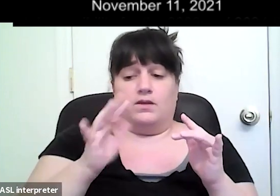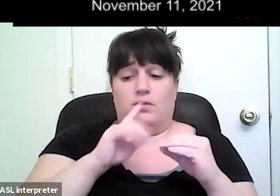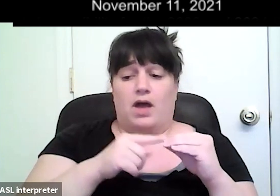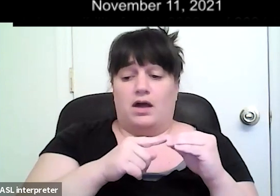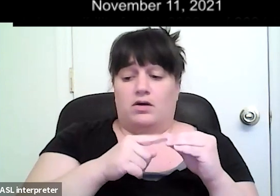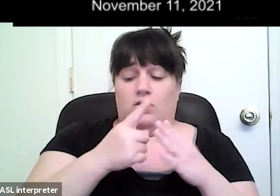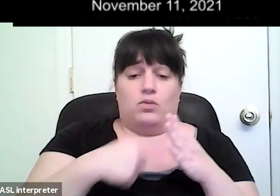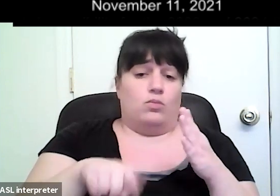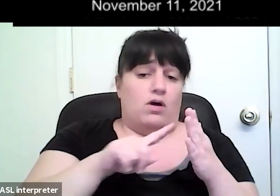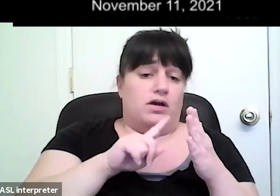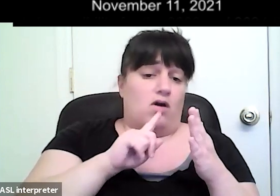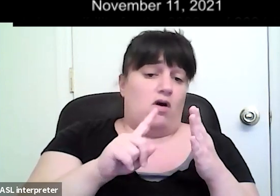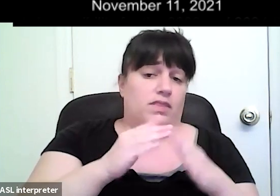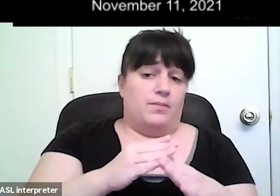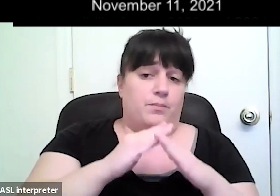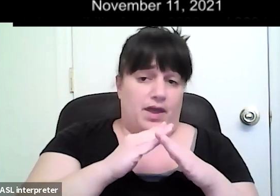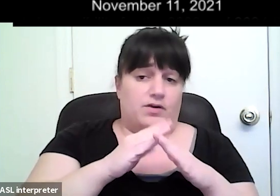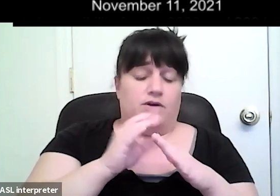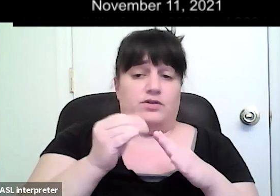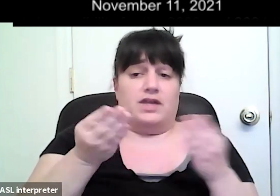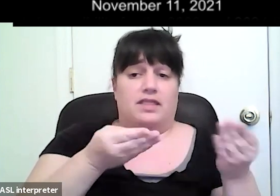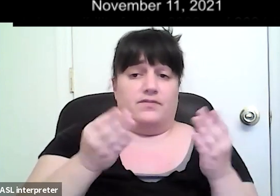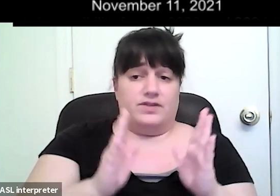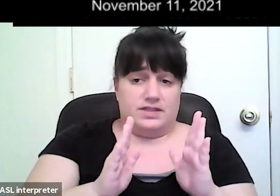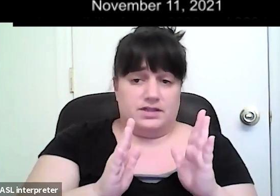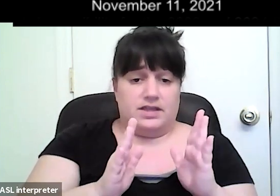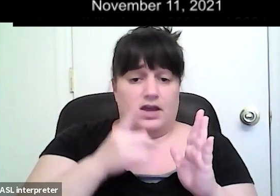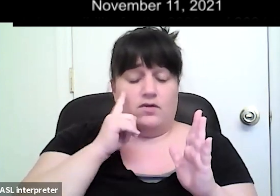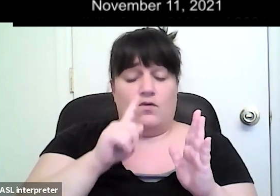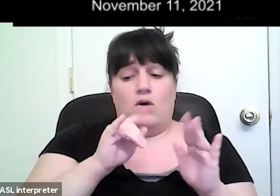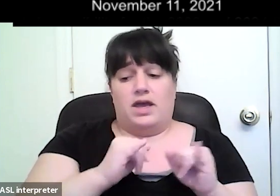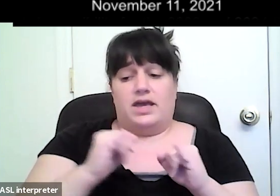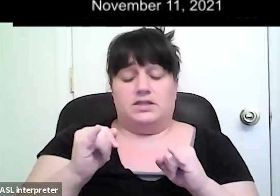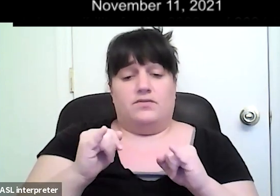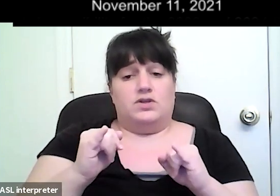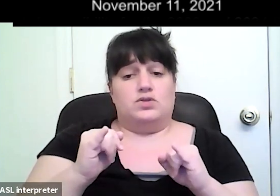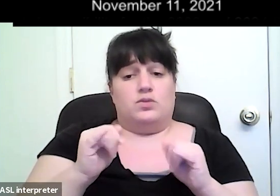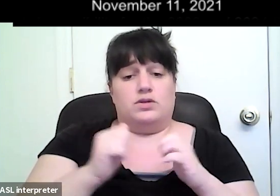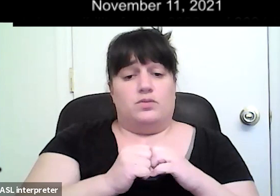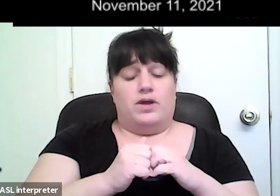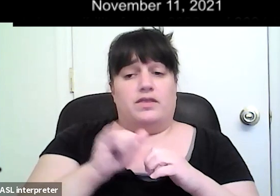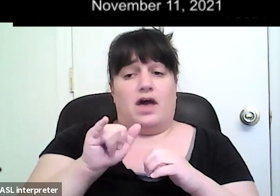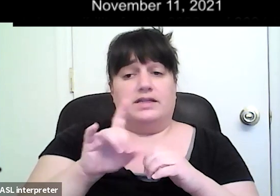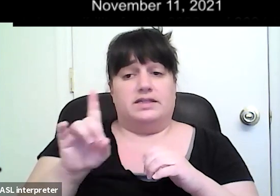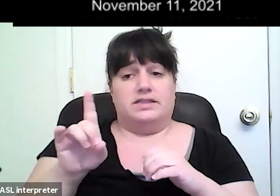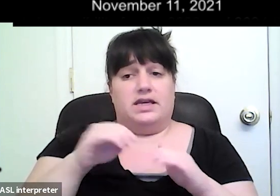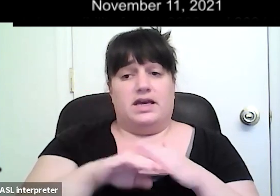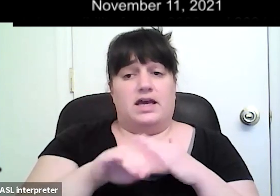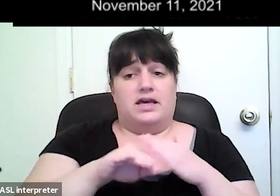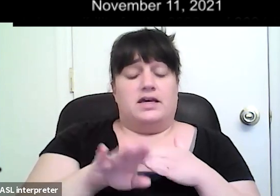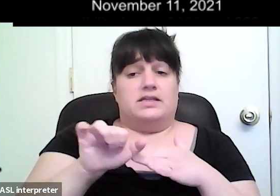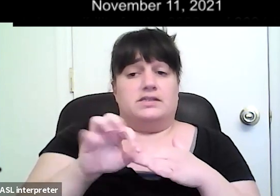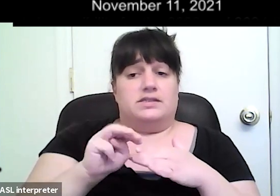what are the barriers and what are the facilitators for individuals with IDD accessing